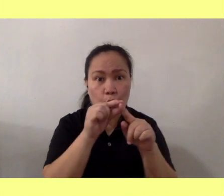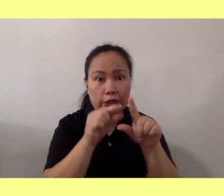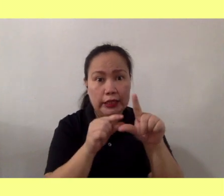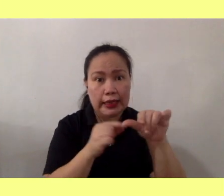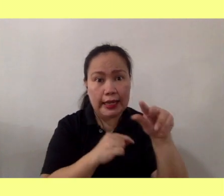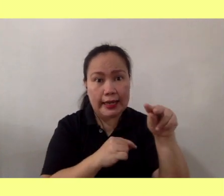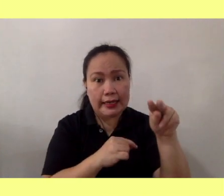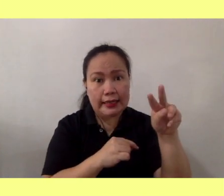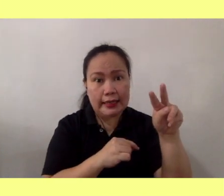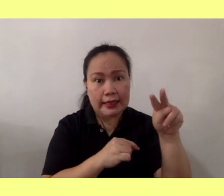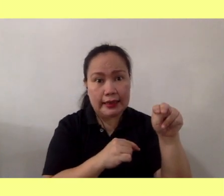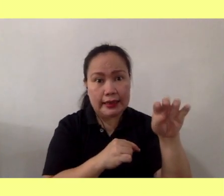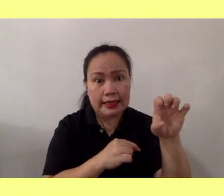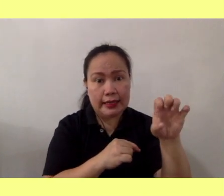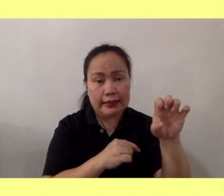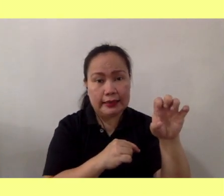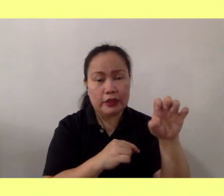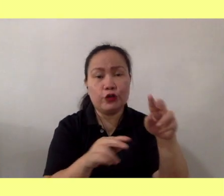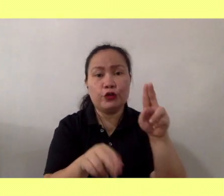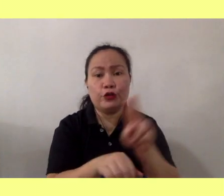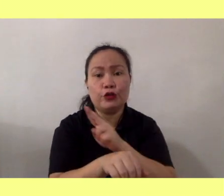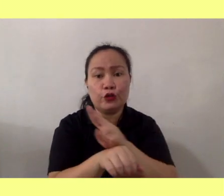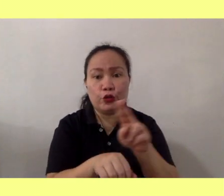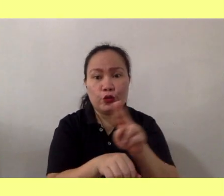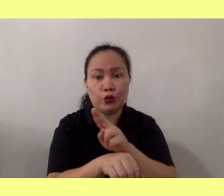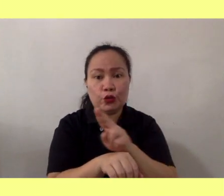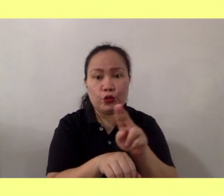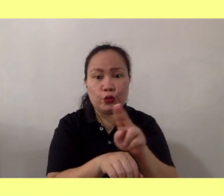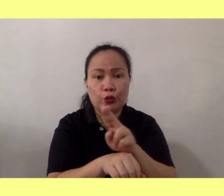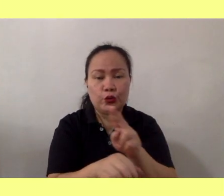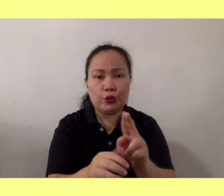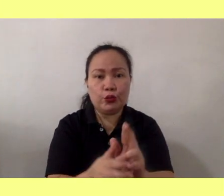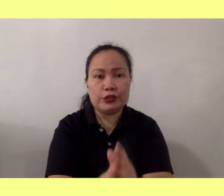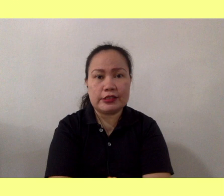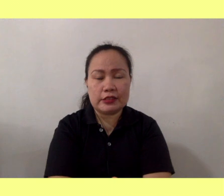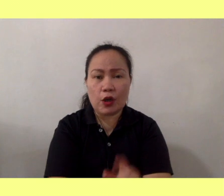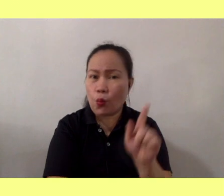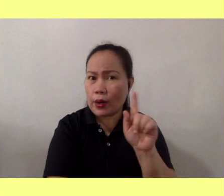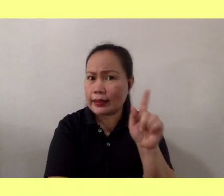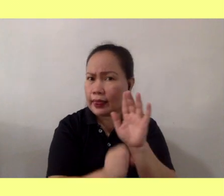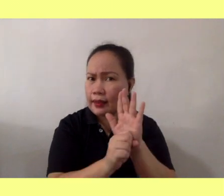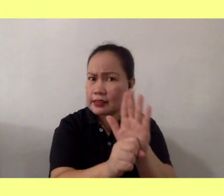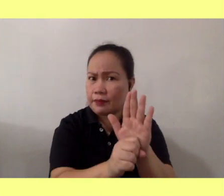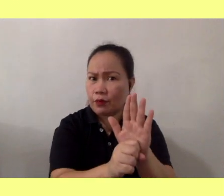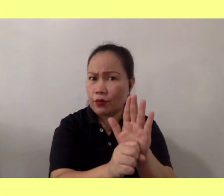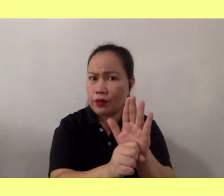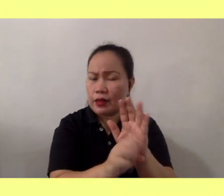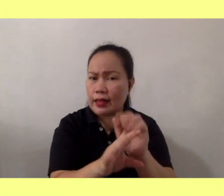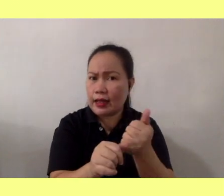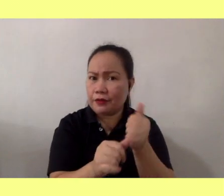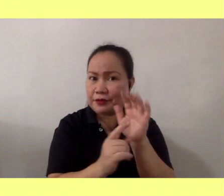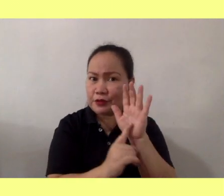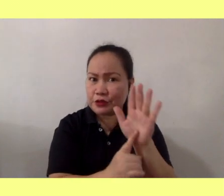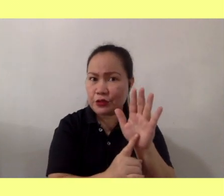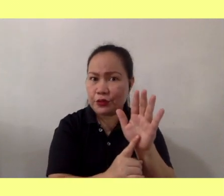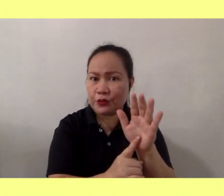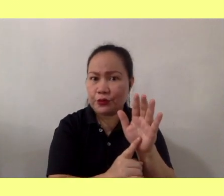tong line na word, you can make use of the symbol. Ano ba ang symbol natin? Pag line. O paano mo ipapakita